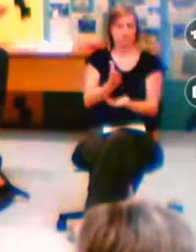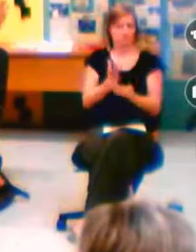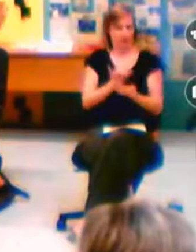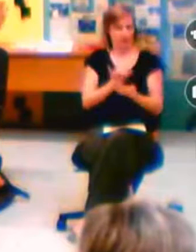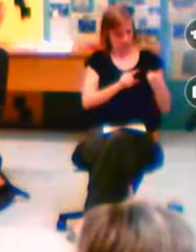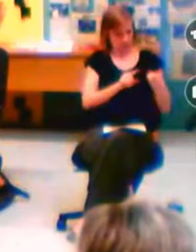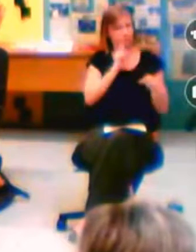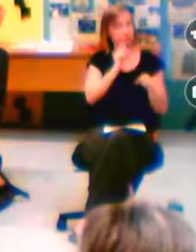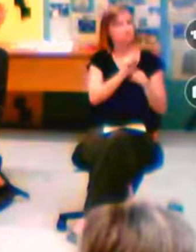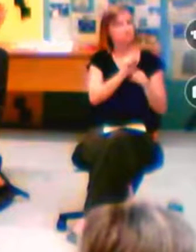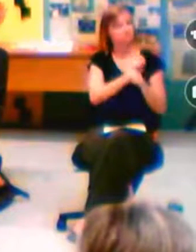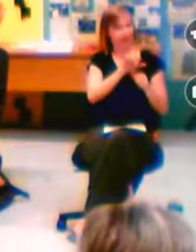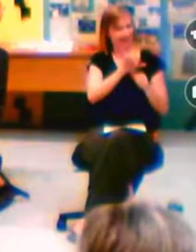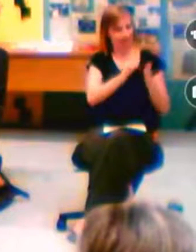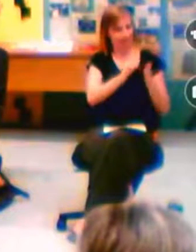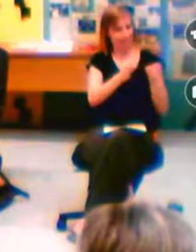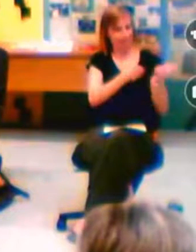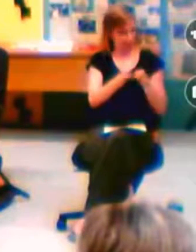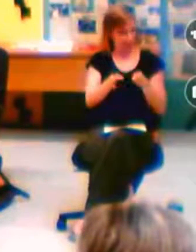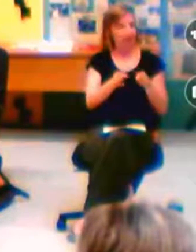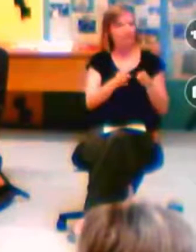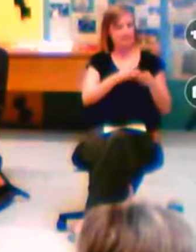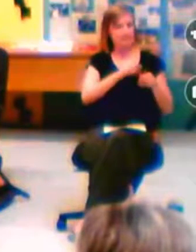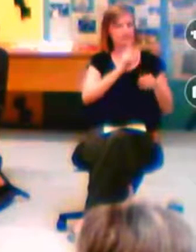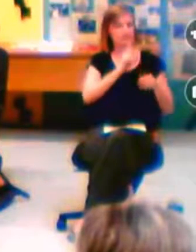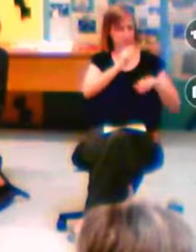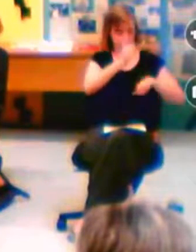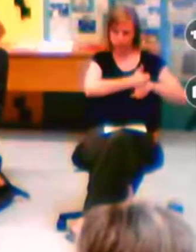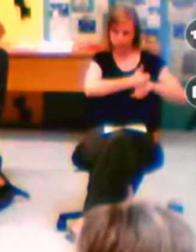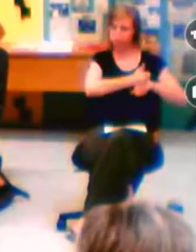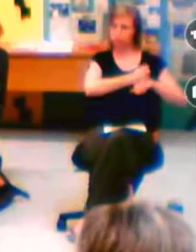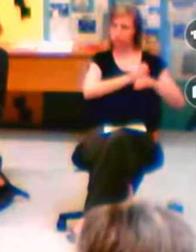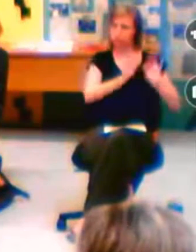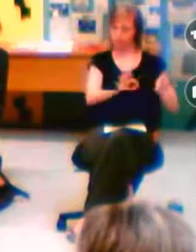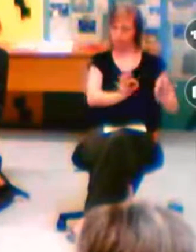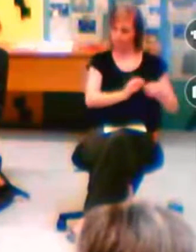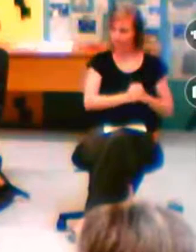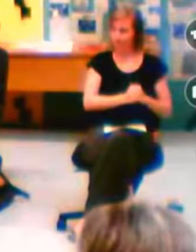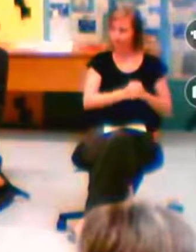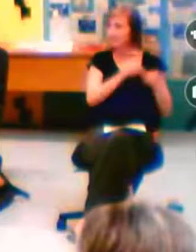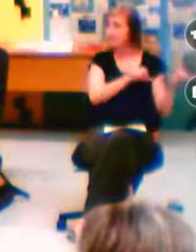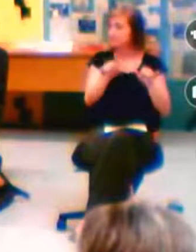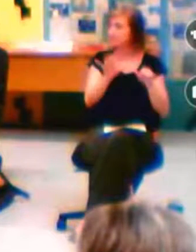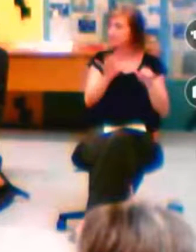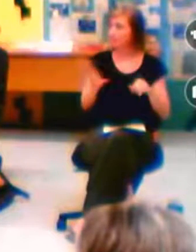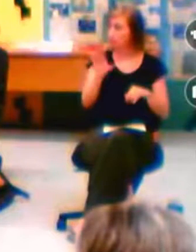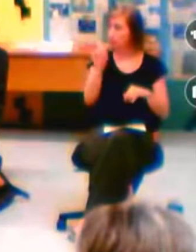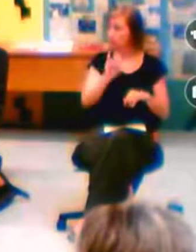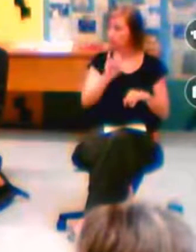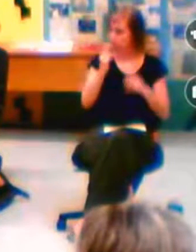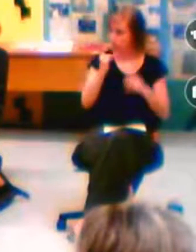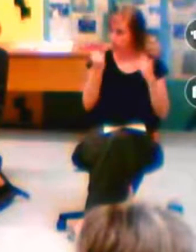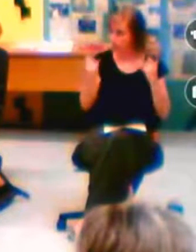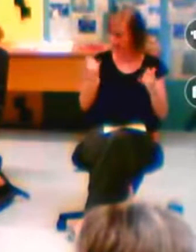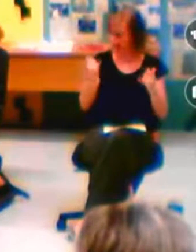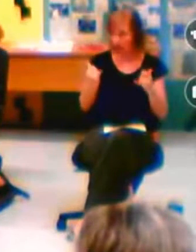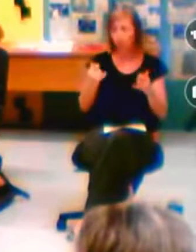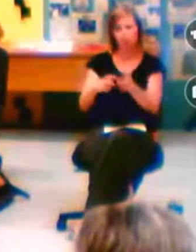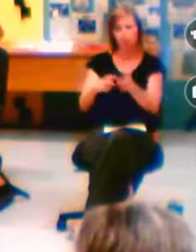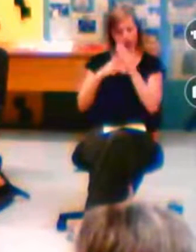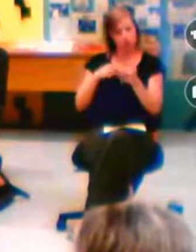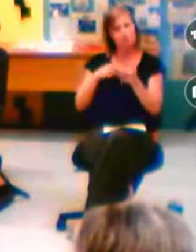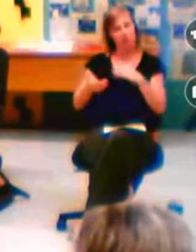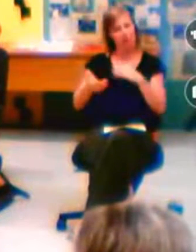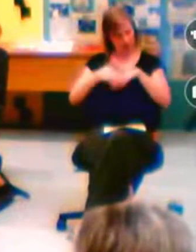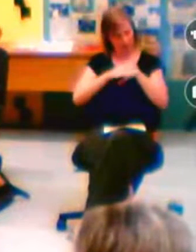to at least the same number of people for not an increase in cost for those people, and then that you can show that